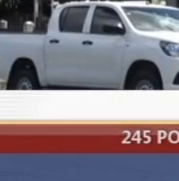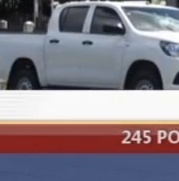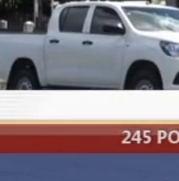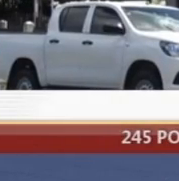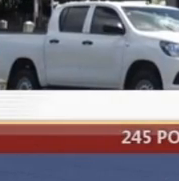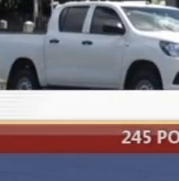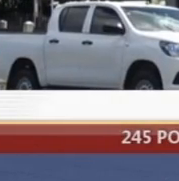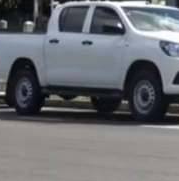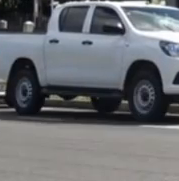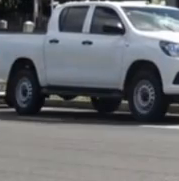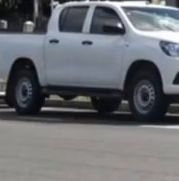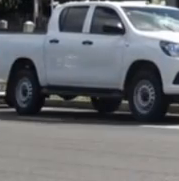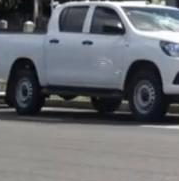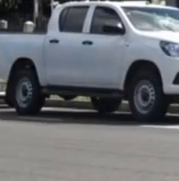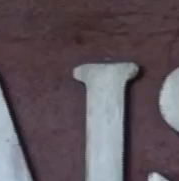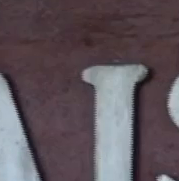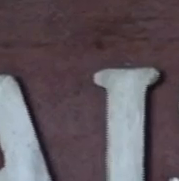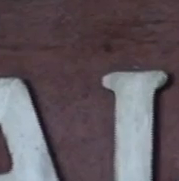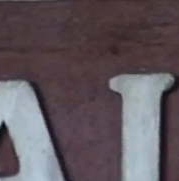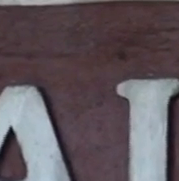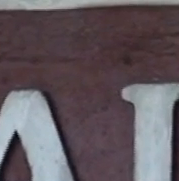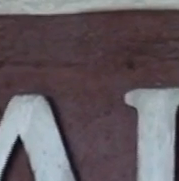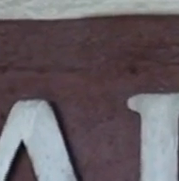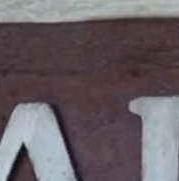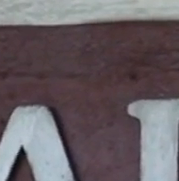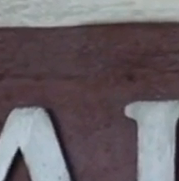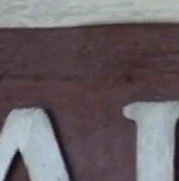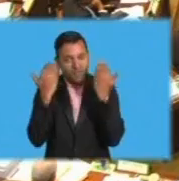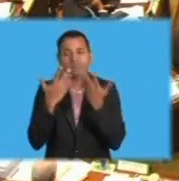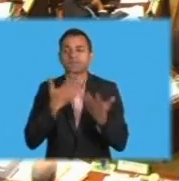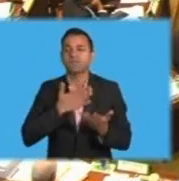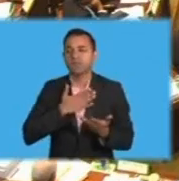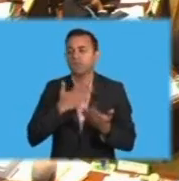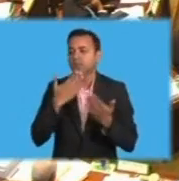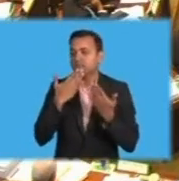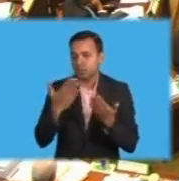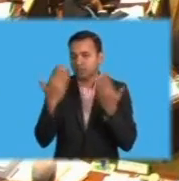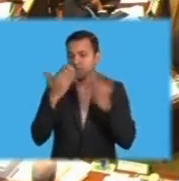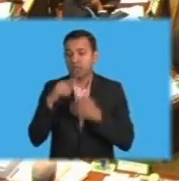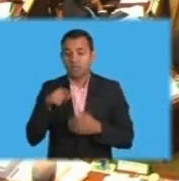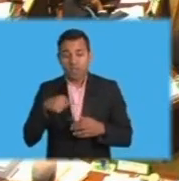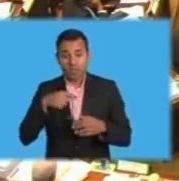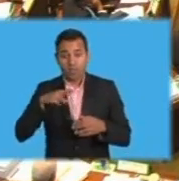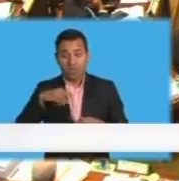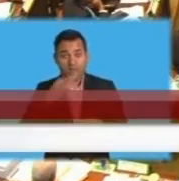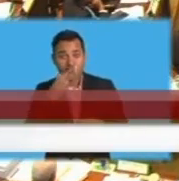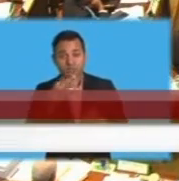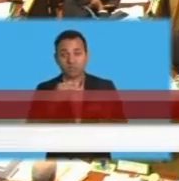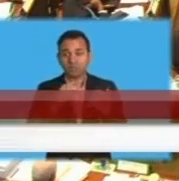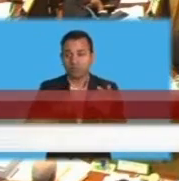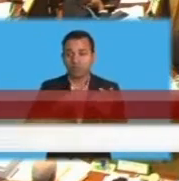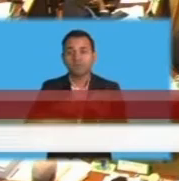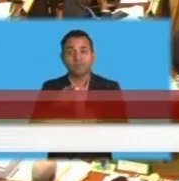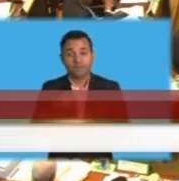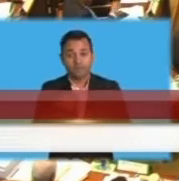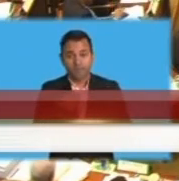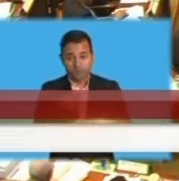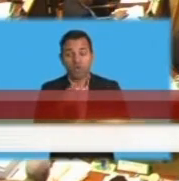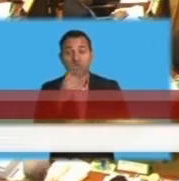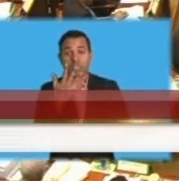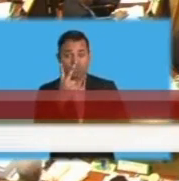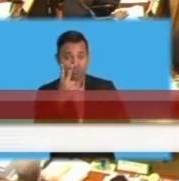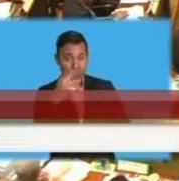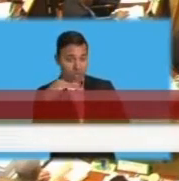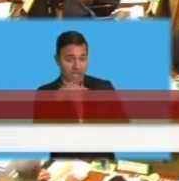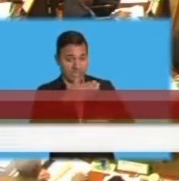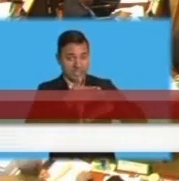2017-2018 budget that 200 new teachers will be recruited by the ministry. Madam Speaker, out of the 200 new primary school teachers,